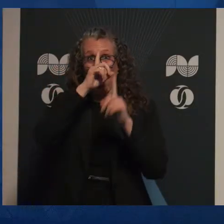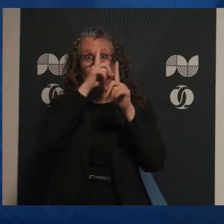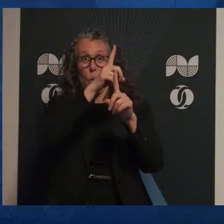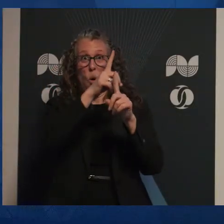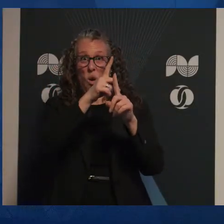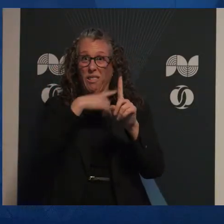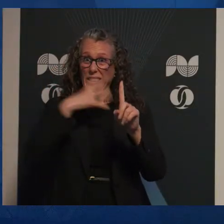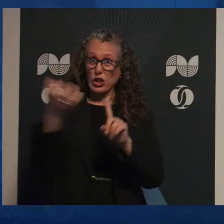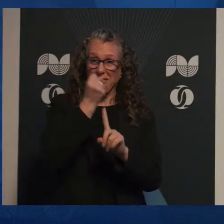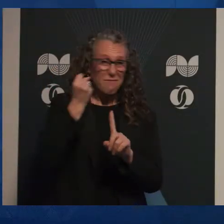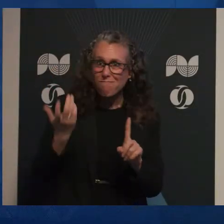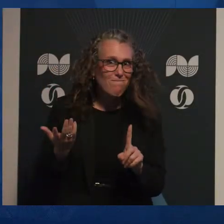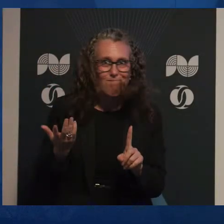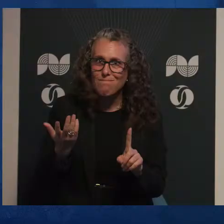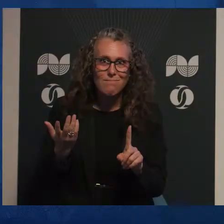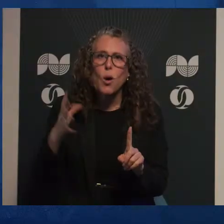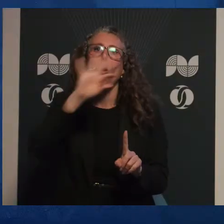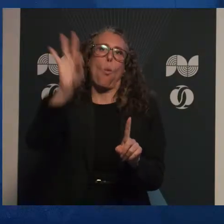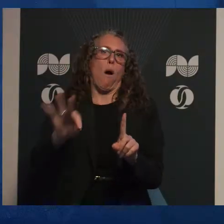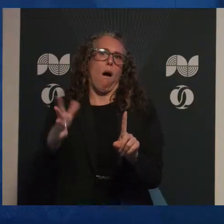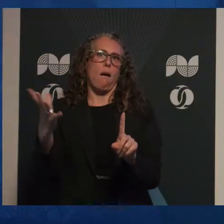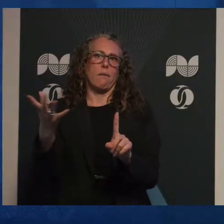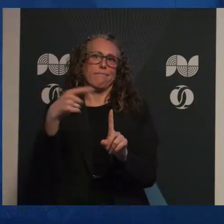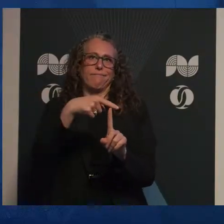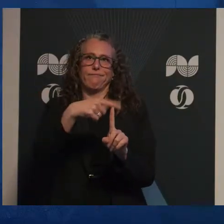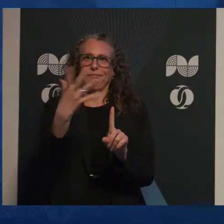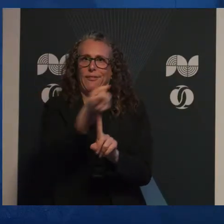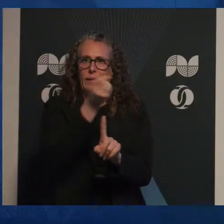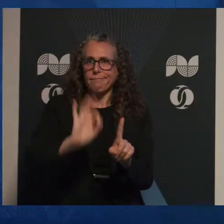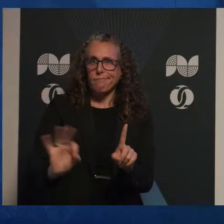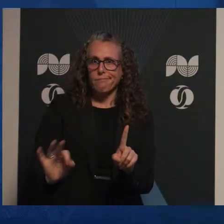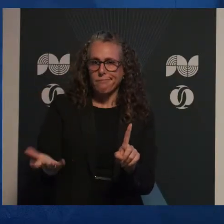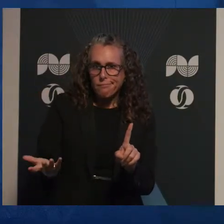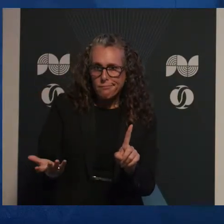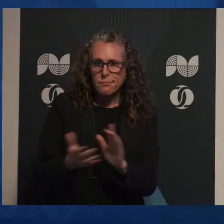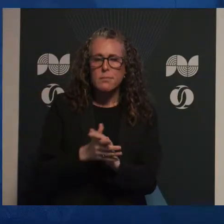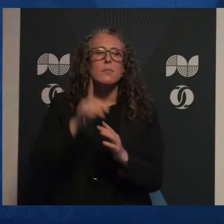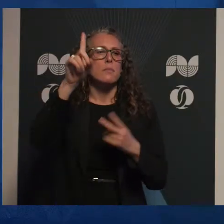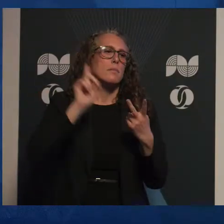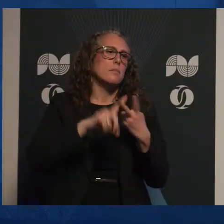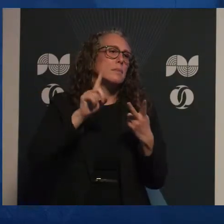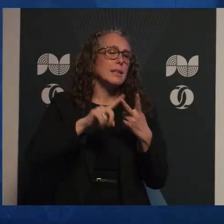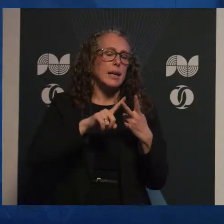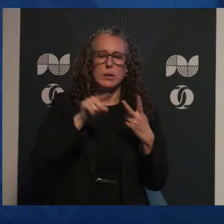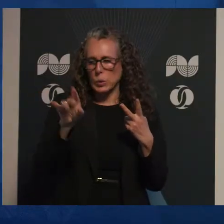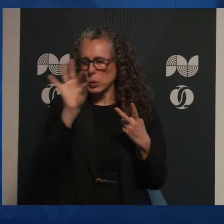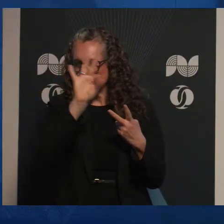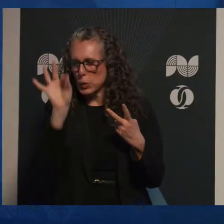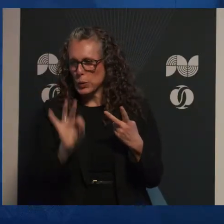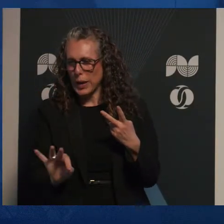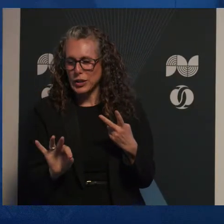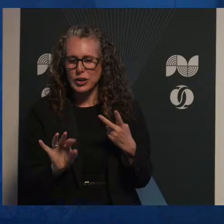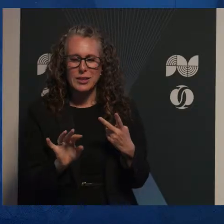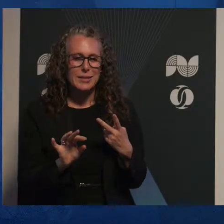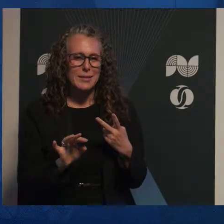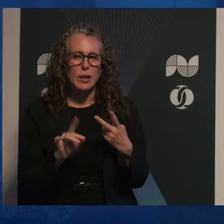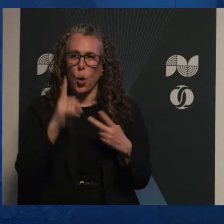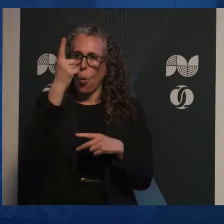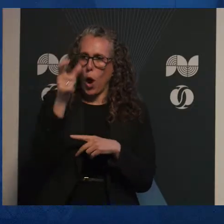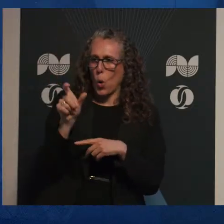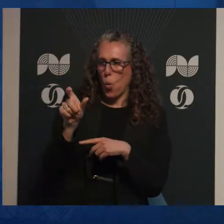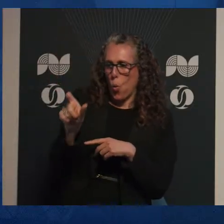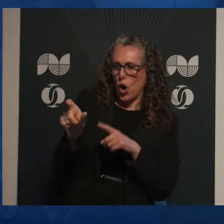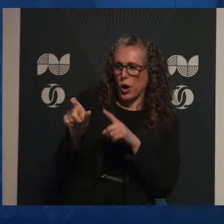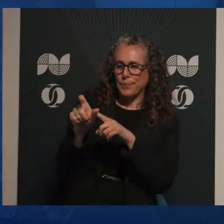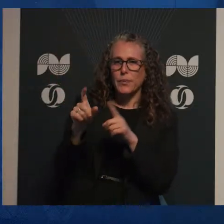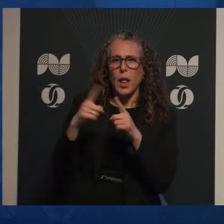starker than how you put it, but I think in the same vein. And your second question, I think it's a word we haven't actually used yet. It's sort of about the